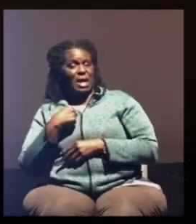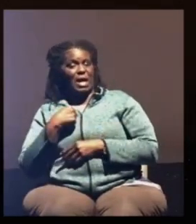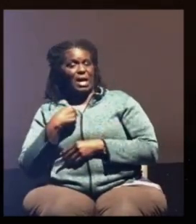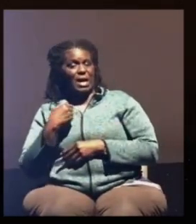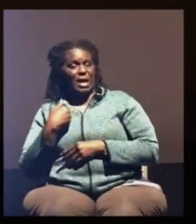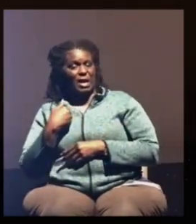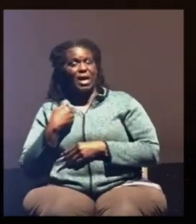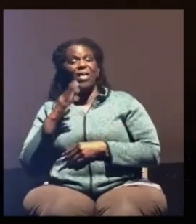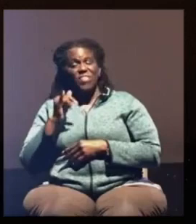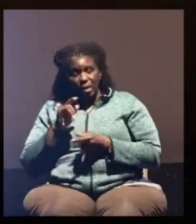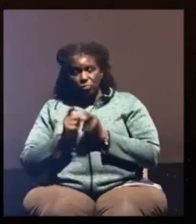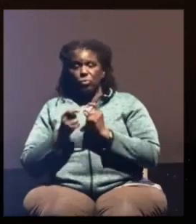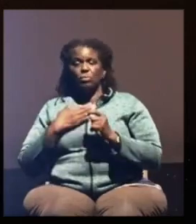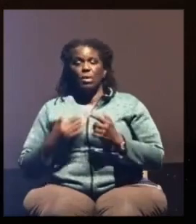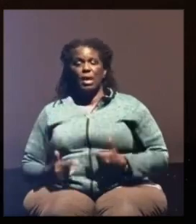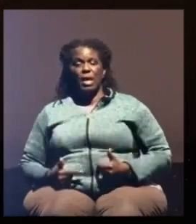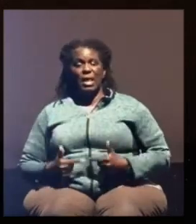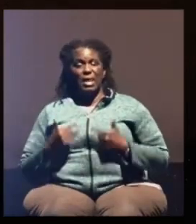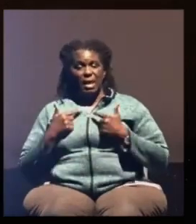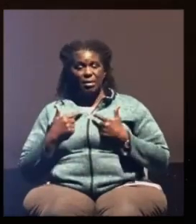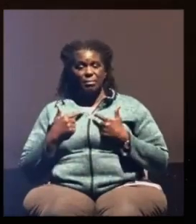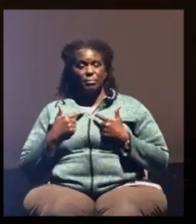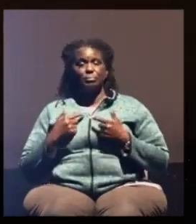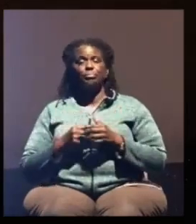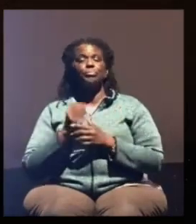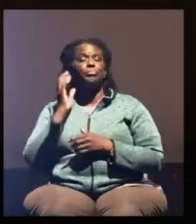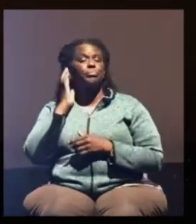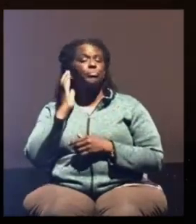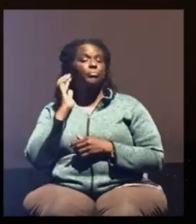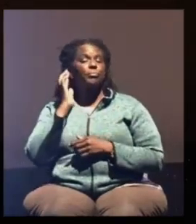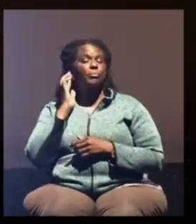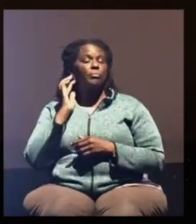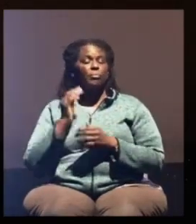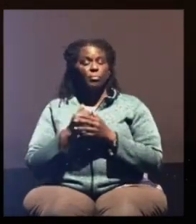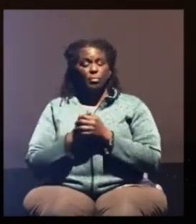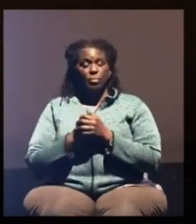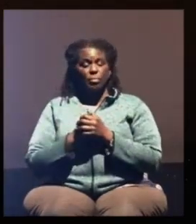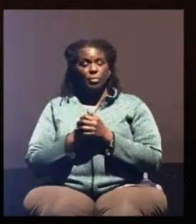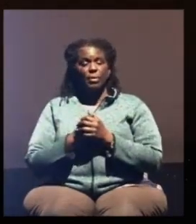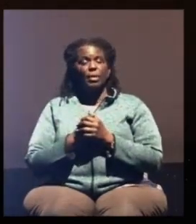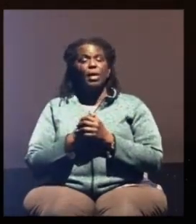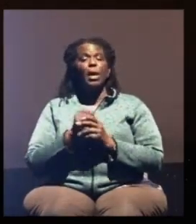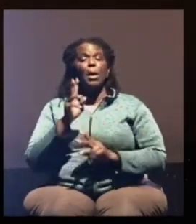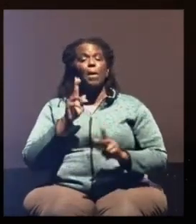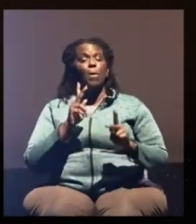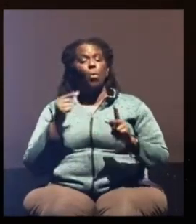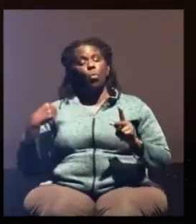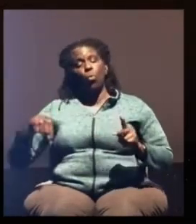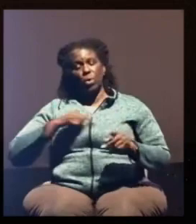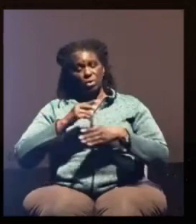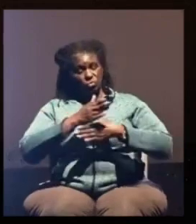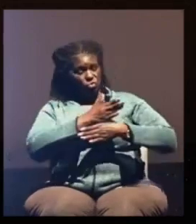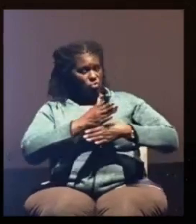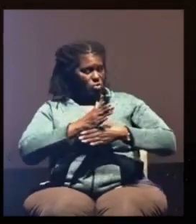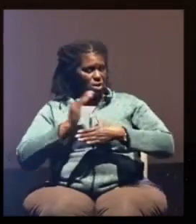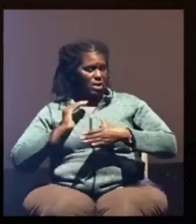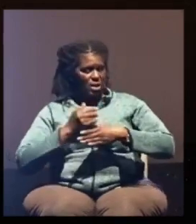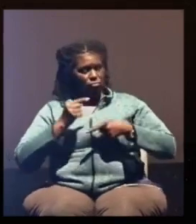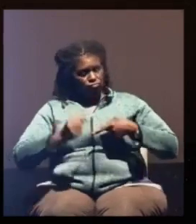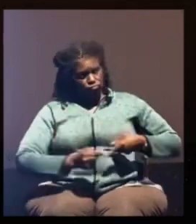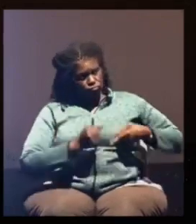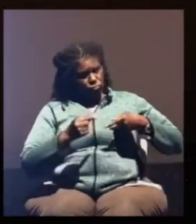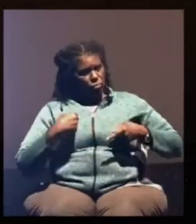was life-changing. My cohort of working adults shared their daily struggles, and we learned from our